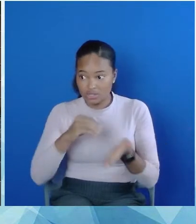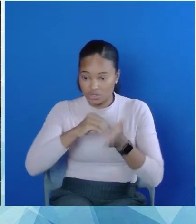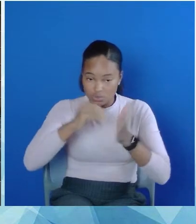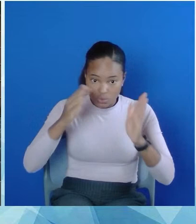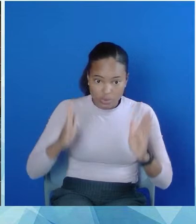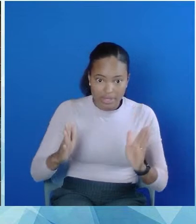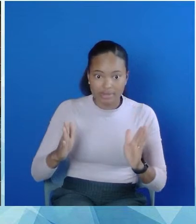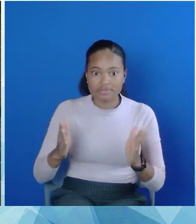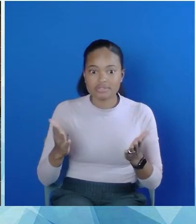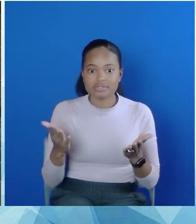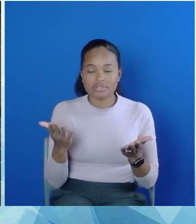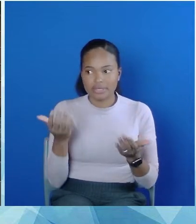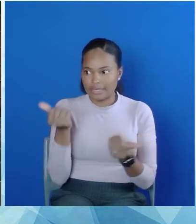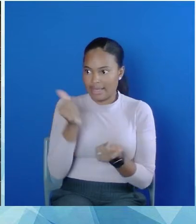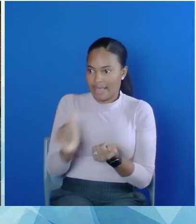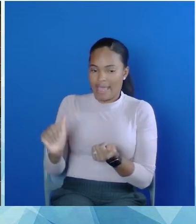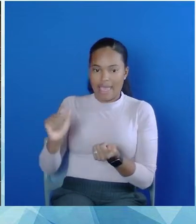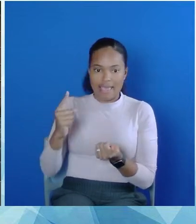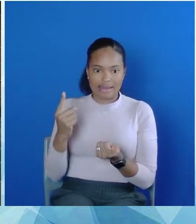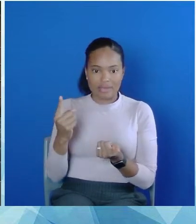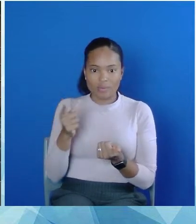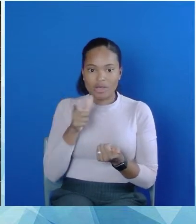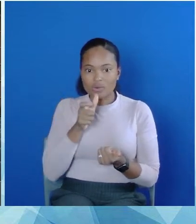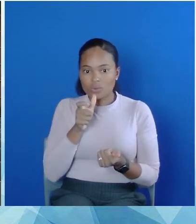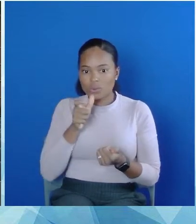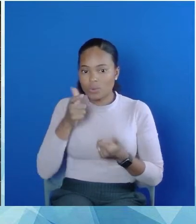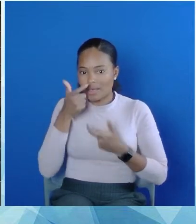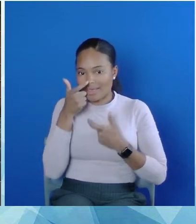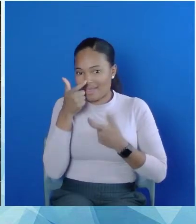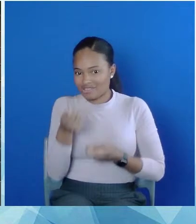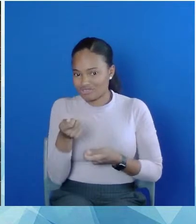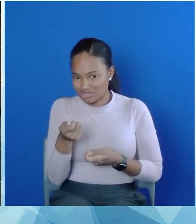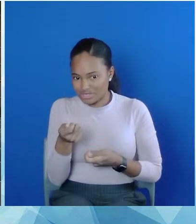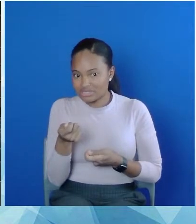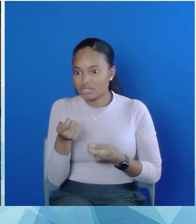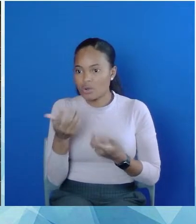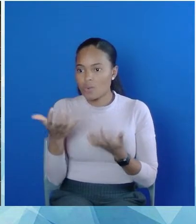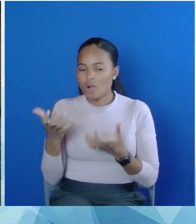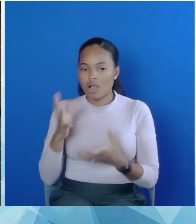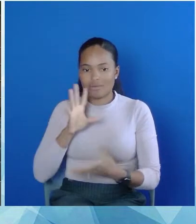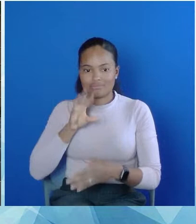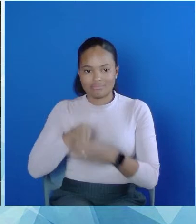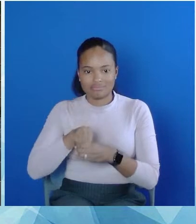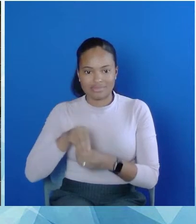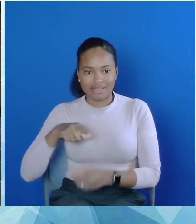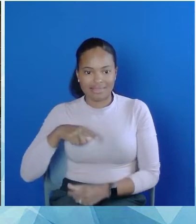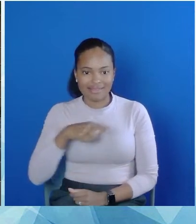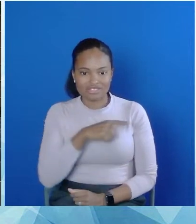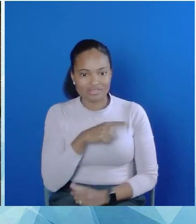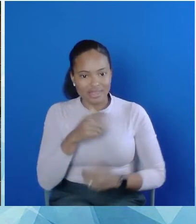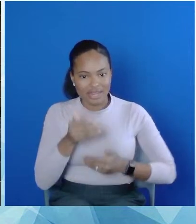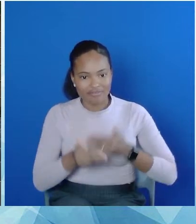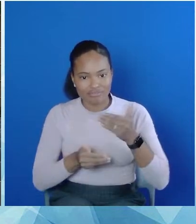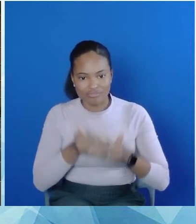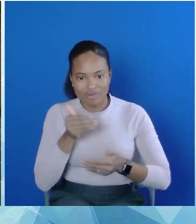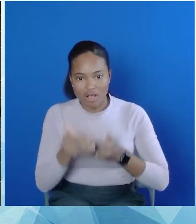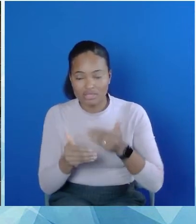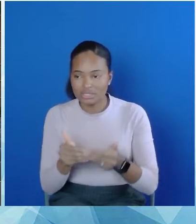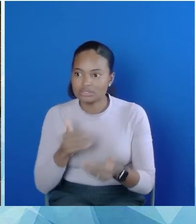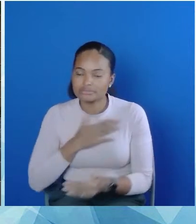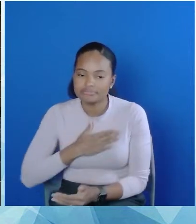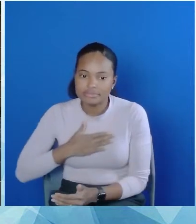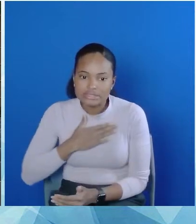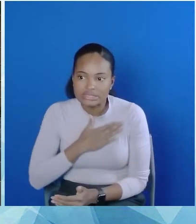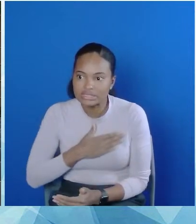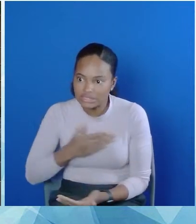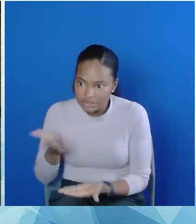students, anybody who would be interested in taking part in the legislative process to please participate. And